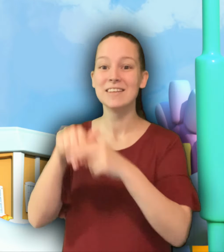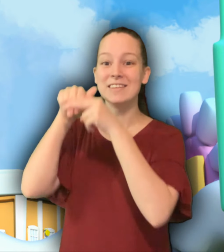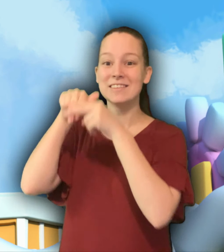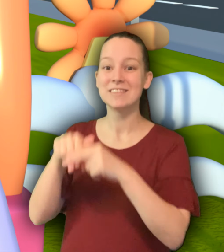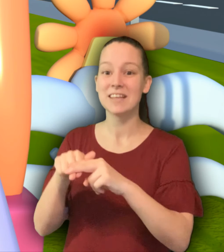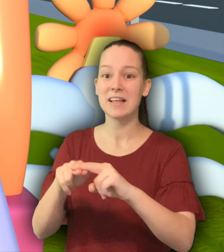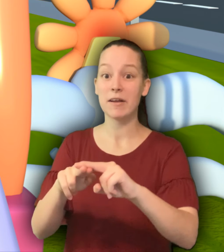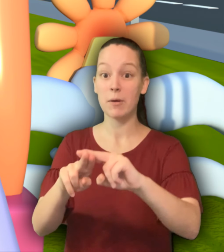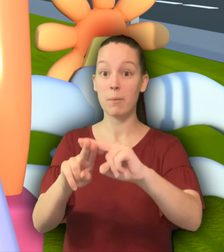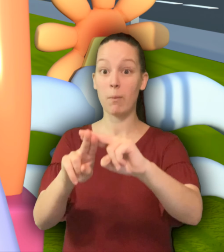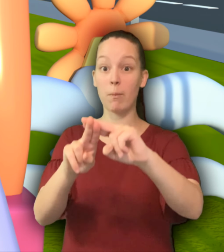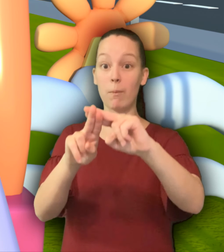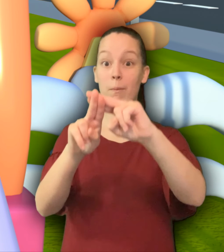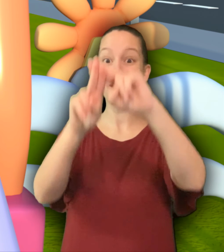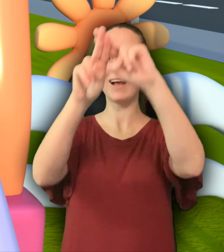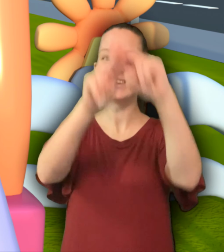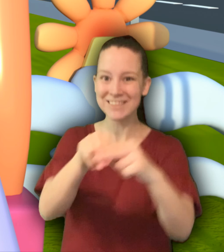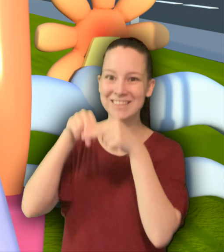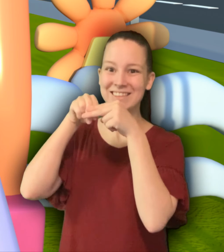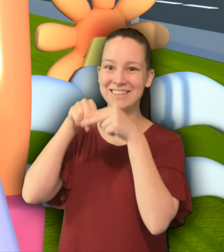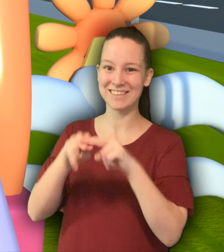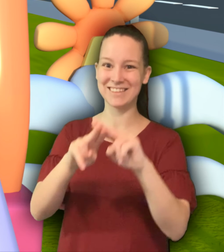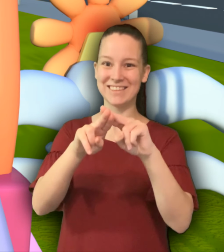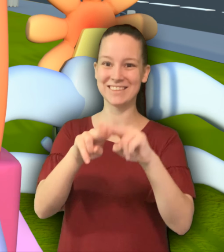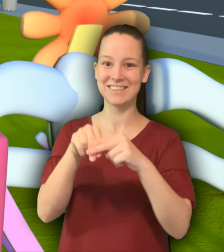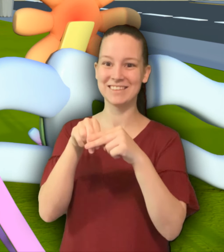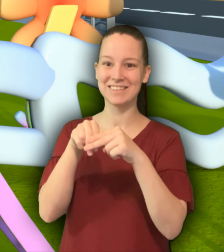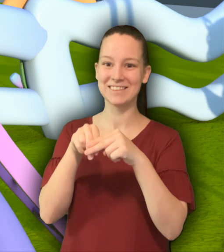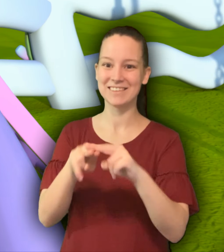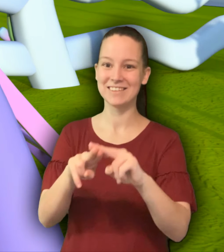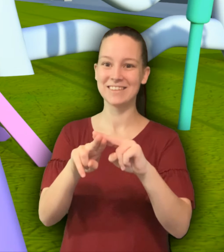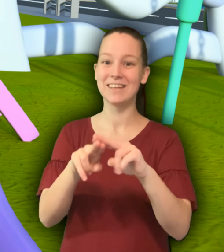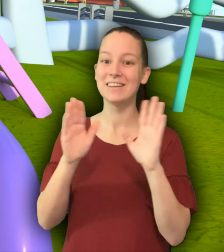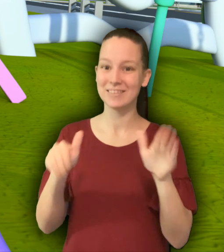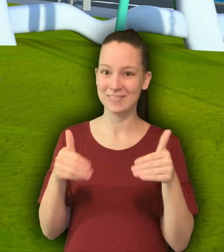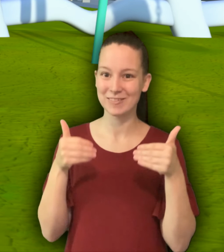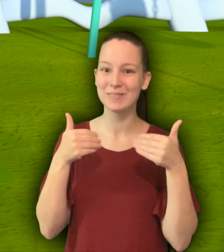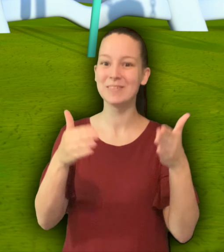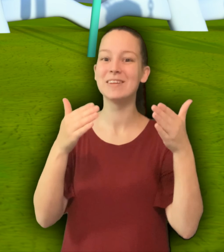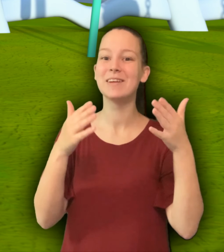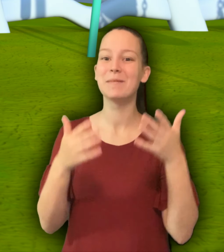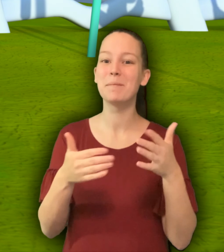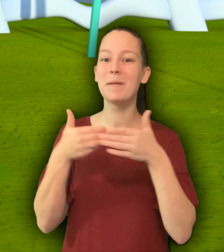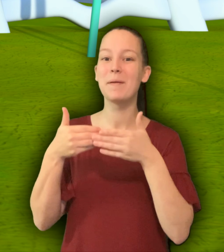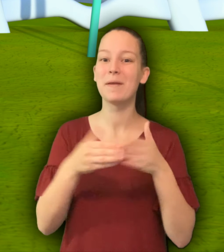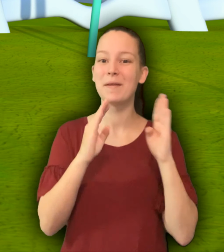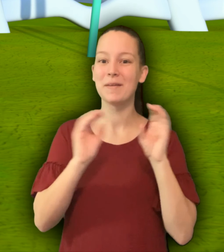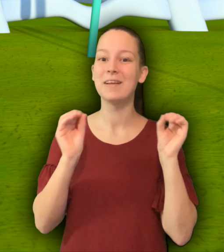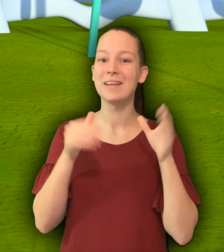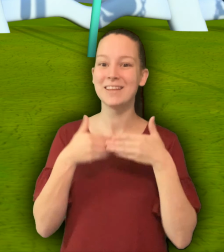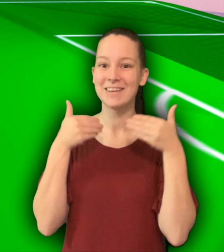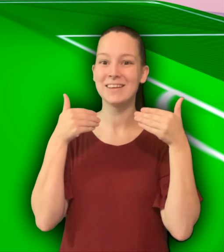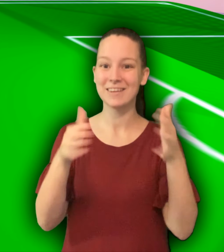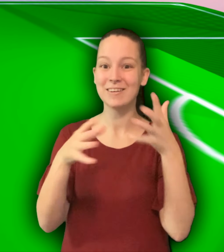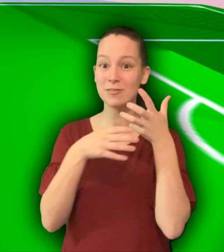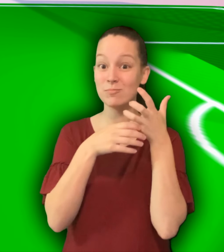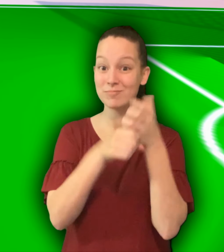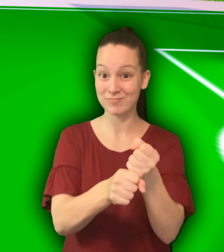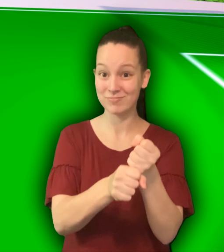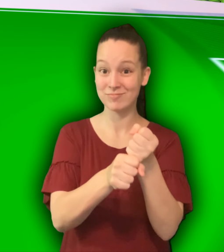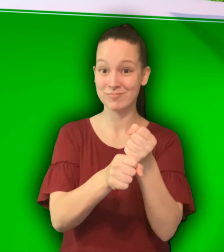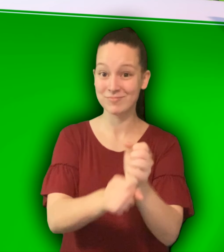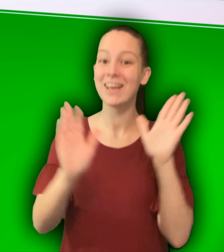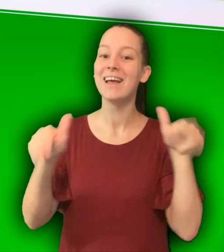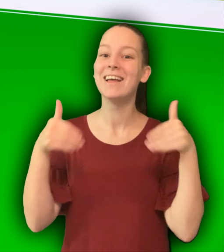You swing yourself up, up, up And bring yourself down Here we go baby boo Here we go